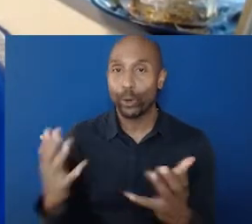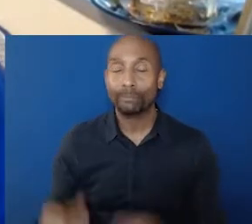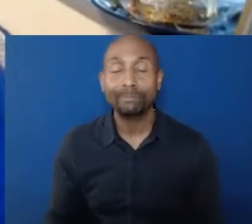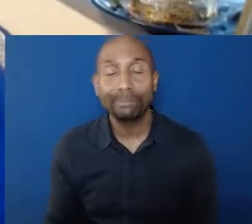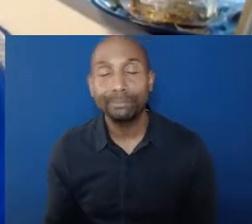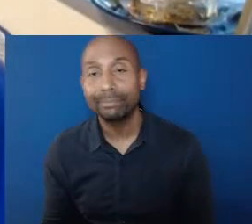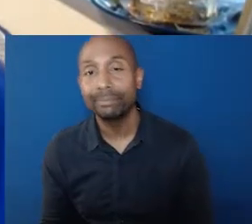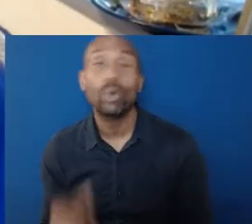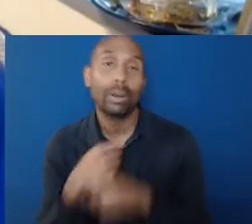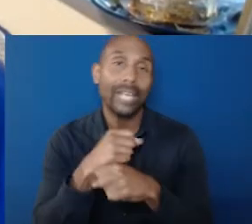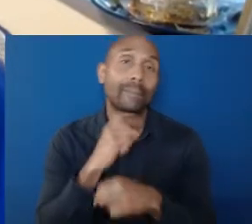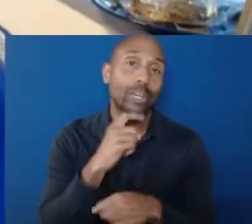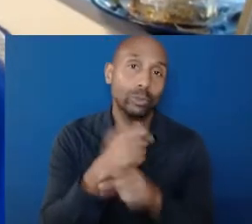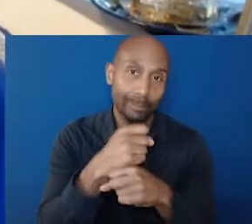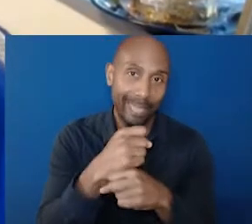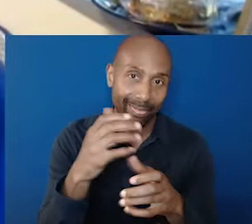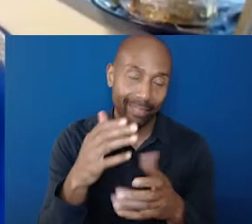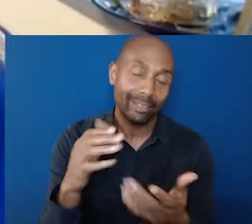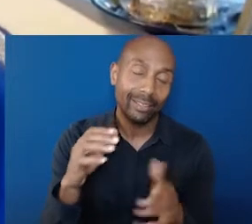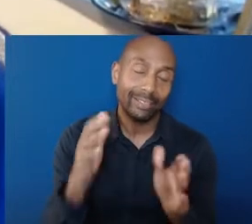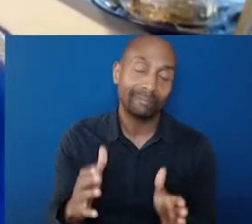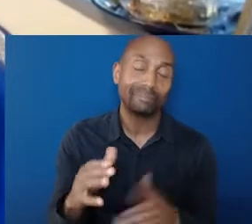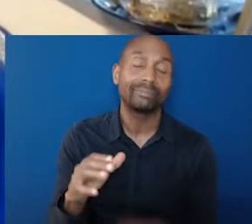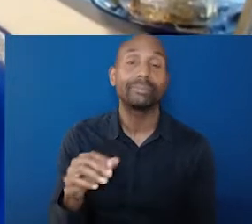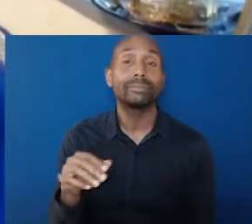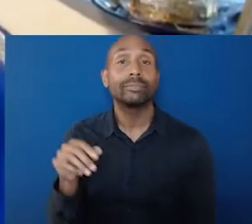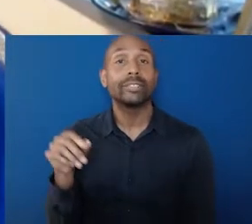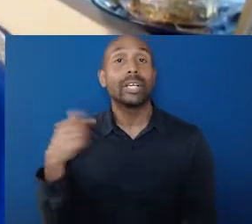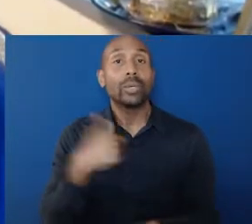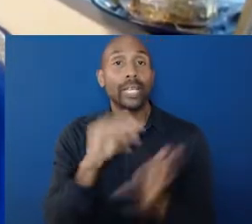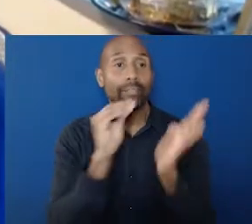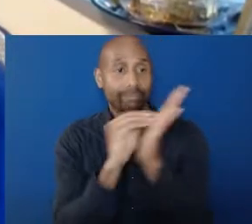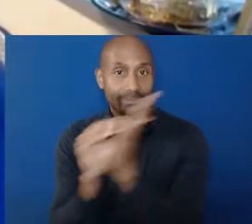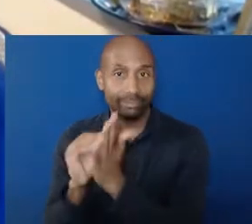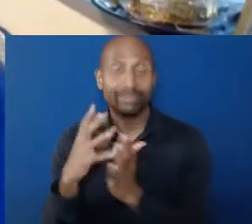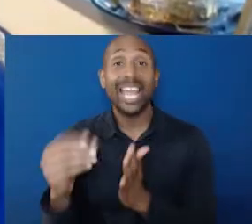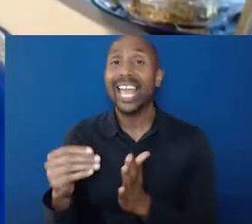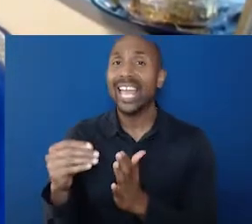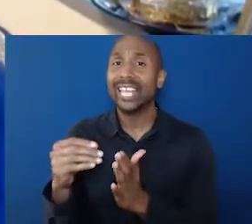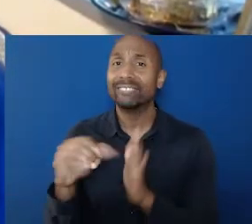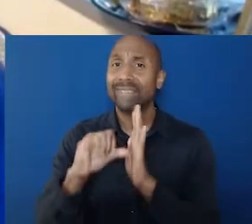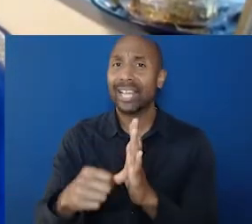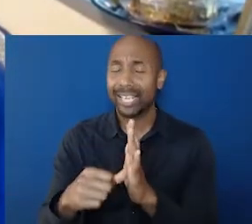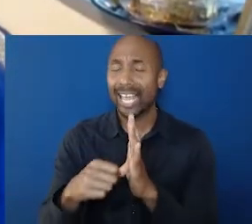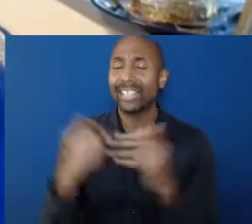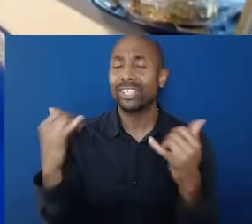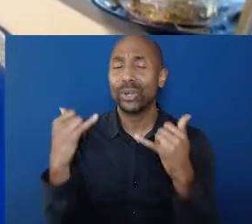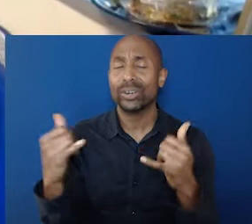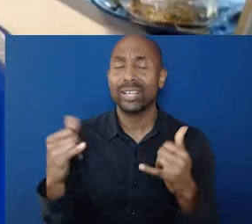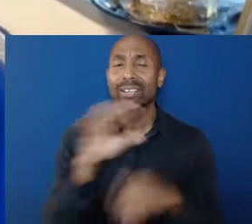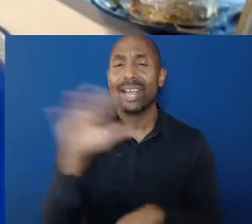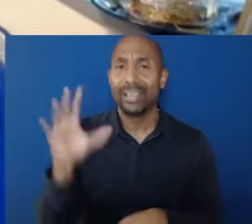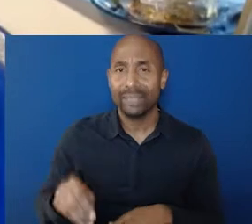that seeks to identify, connect, document and amplify the voices of contemporary African American